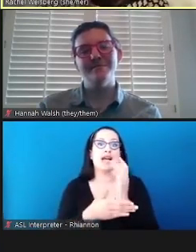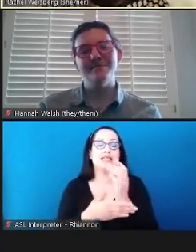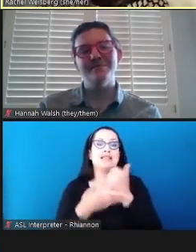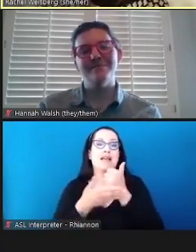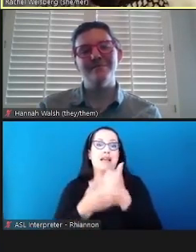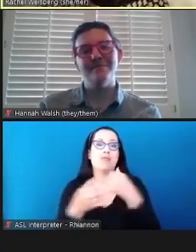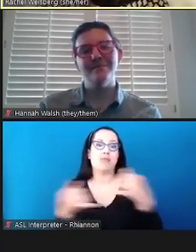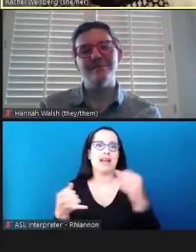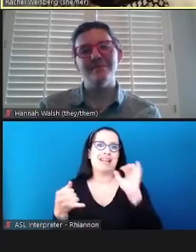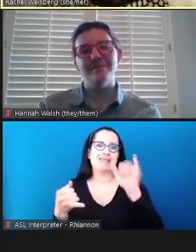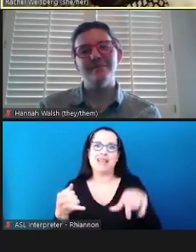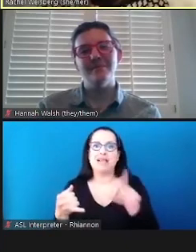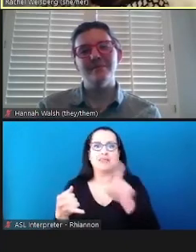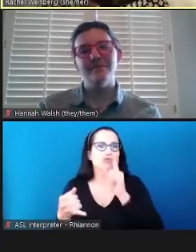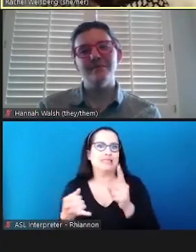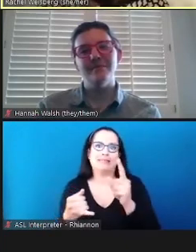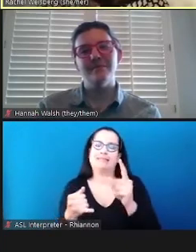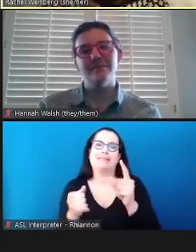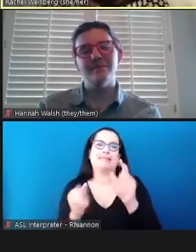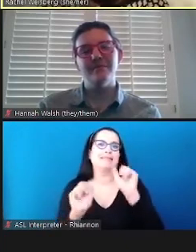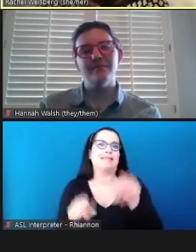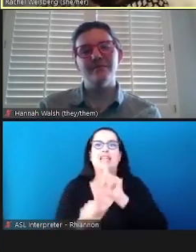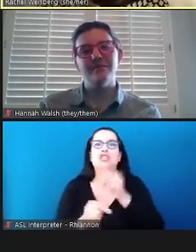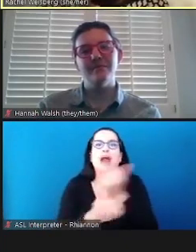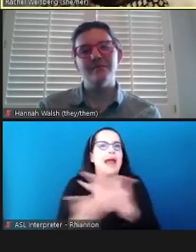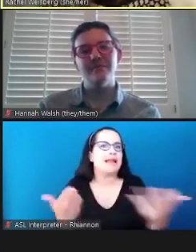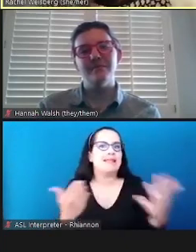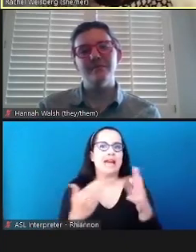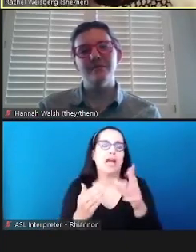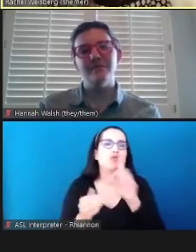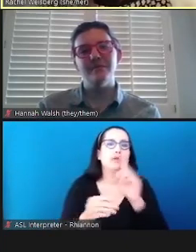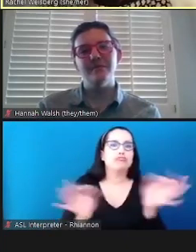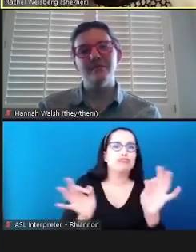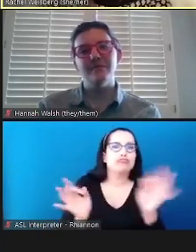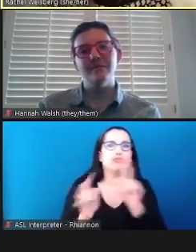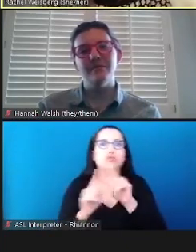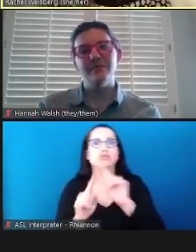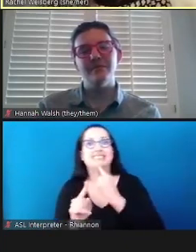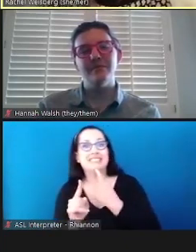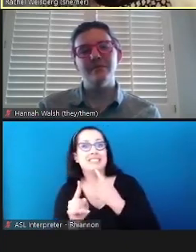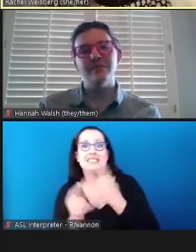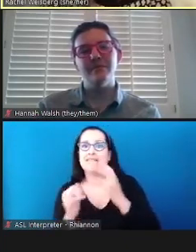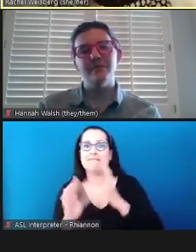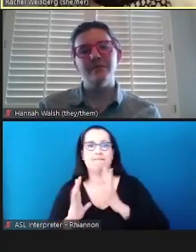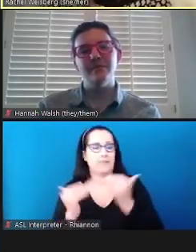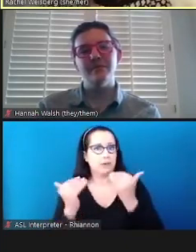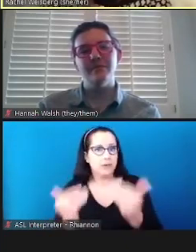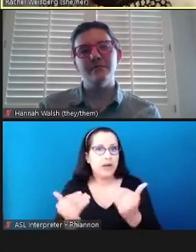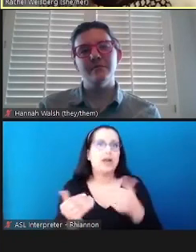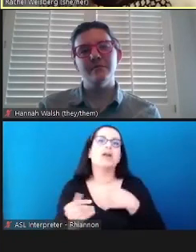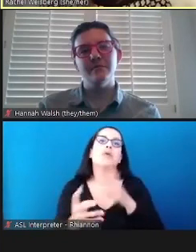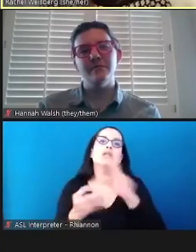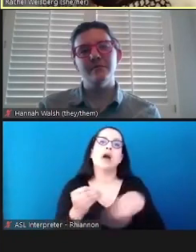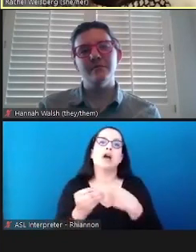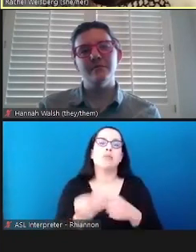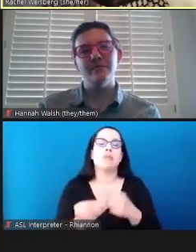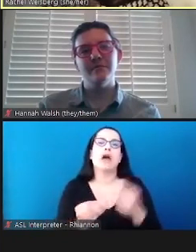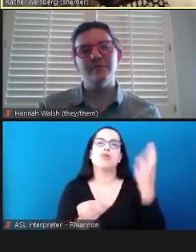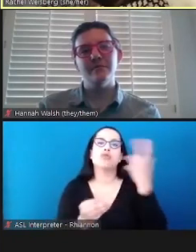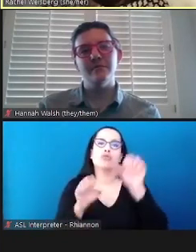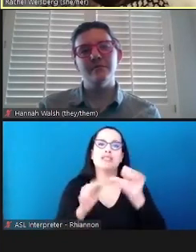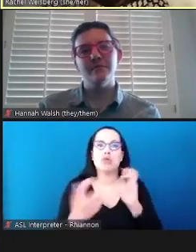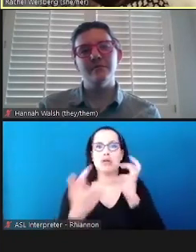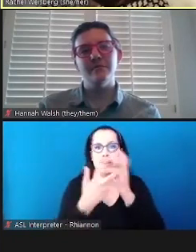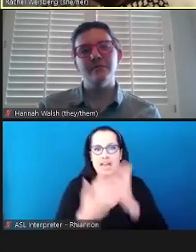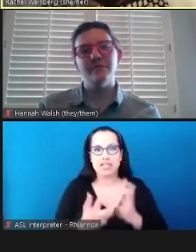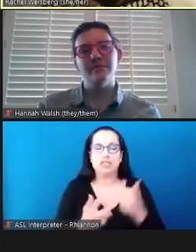are here to discuss your rights, to answer your questions. We spend a lot of time talking to folks about reasonable accommodations. We spend a